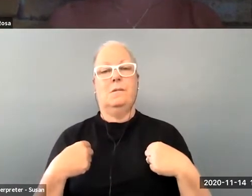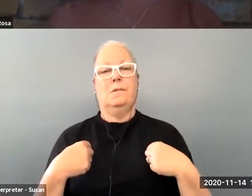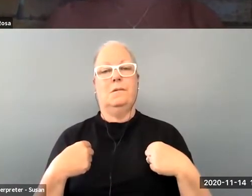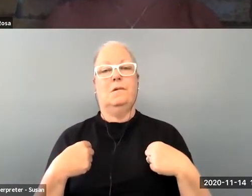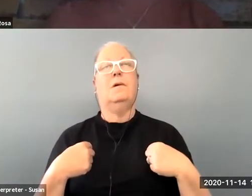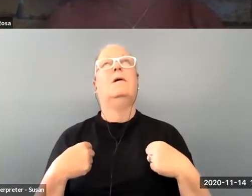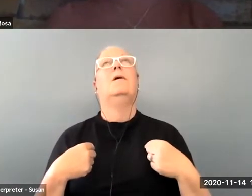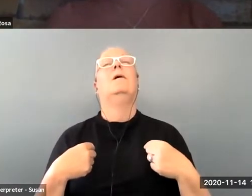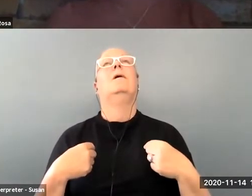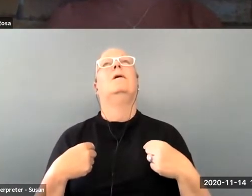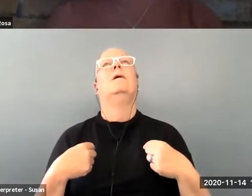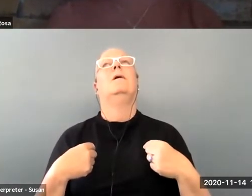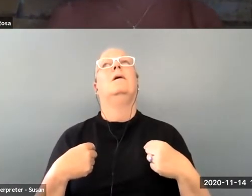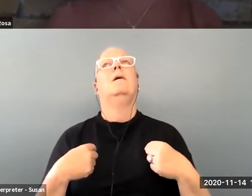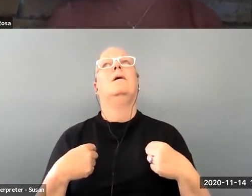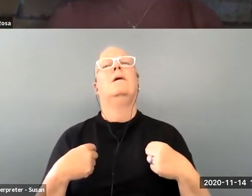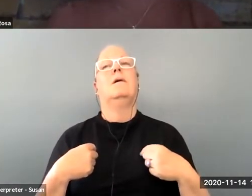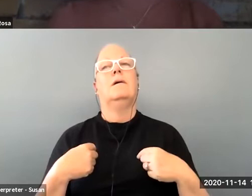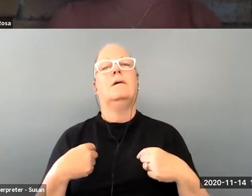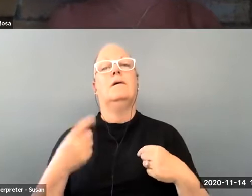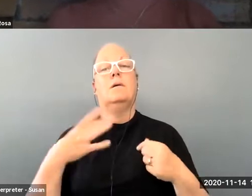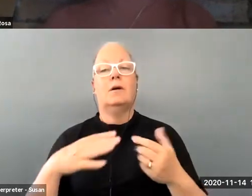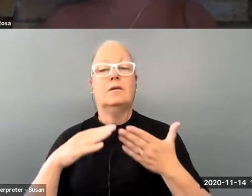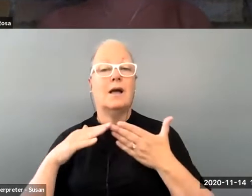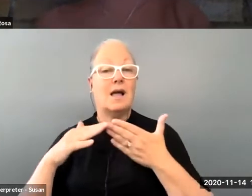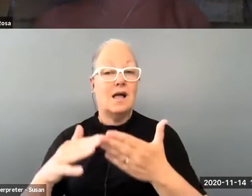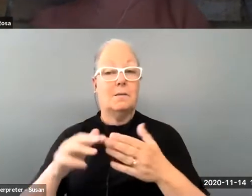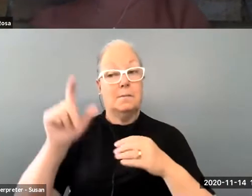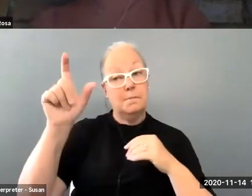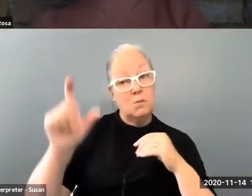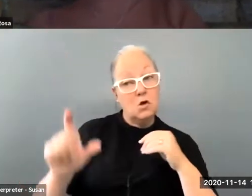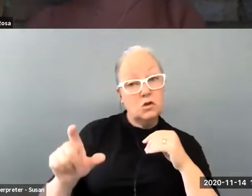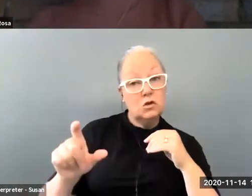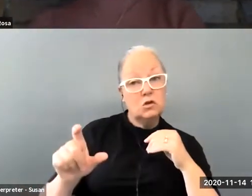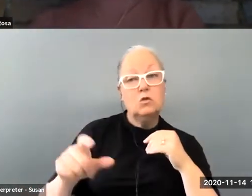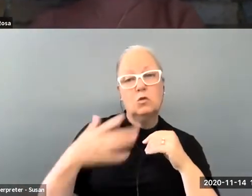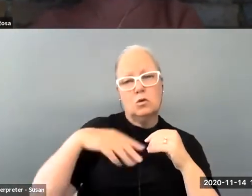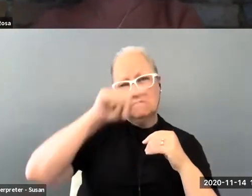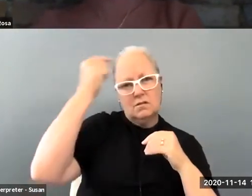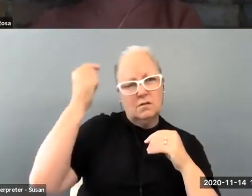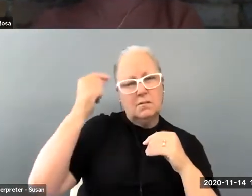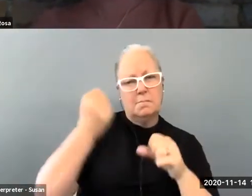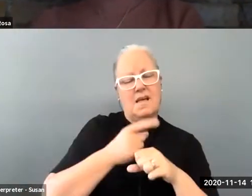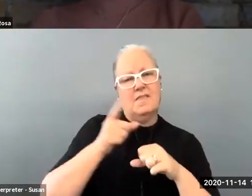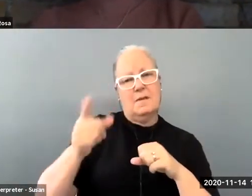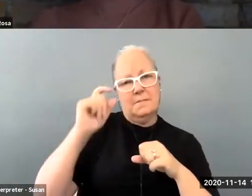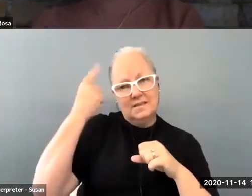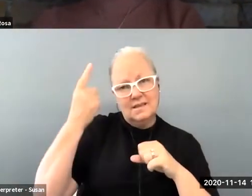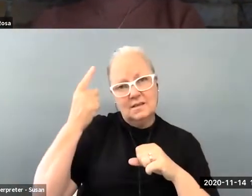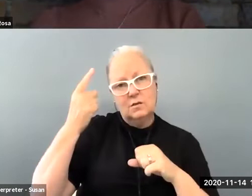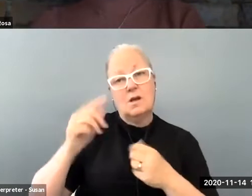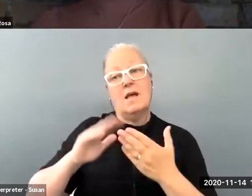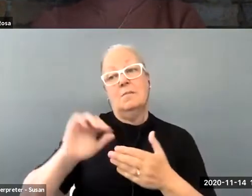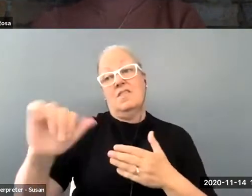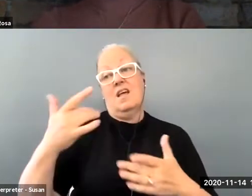an intention to help someone to understand something that is going to make their life and someone else's